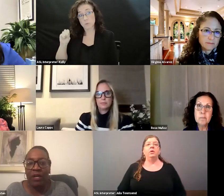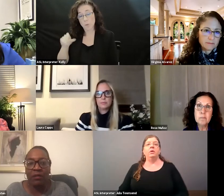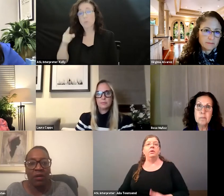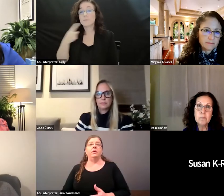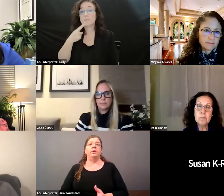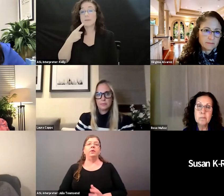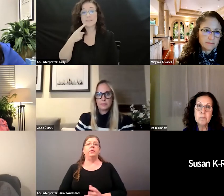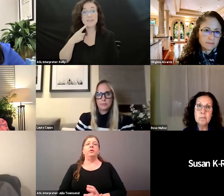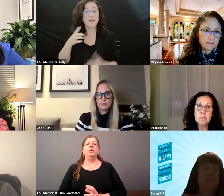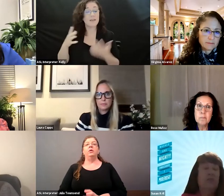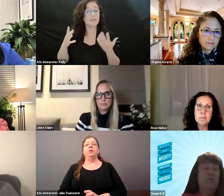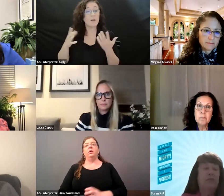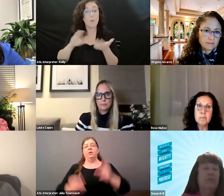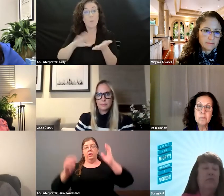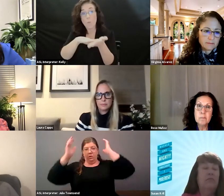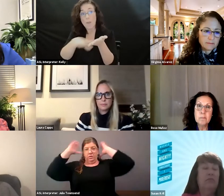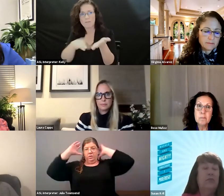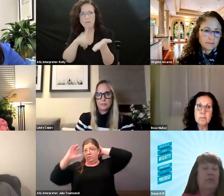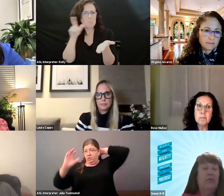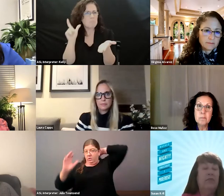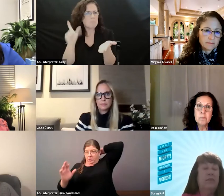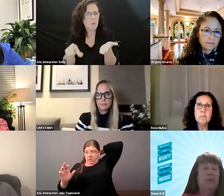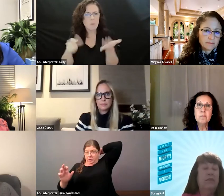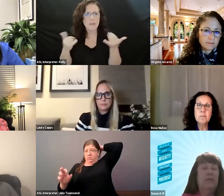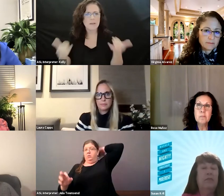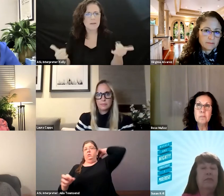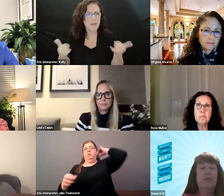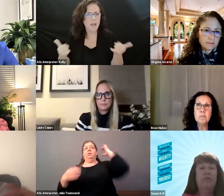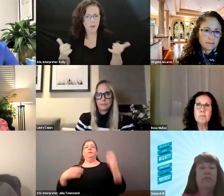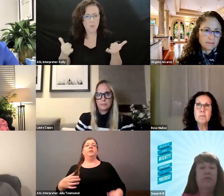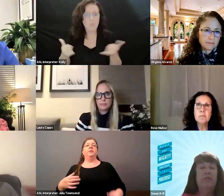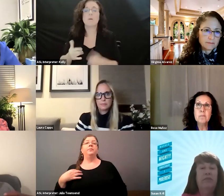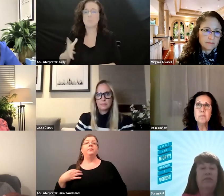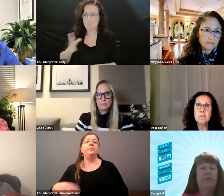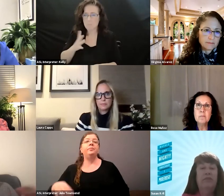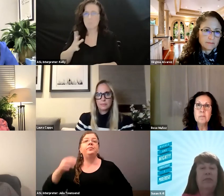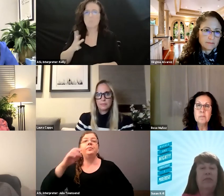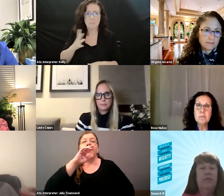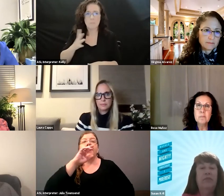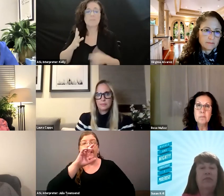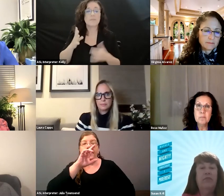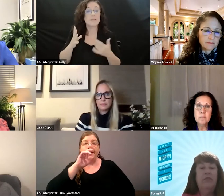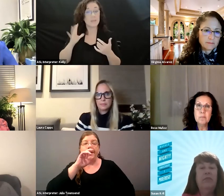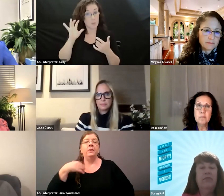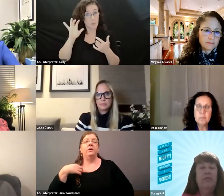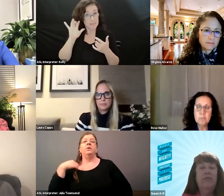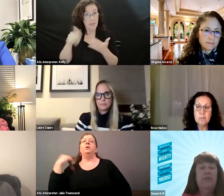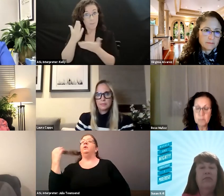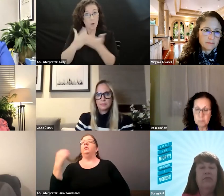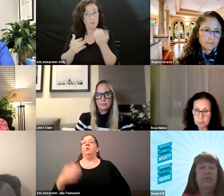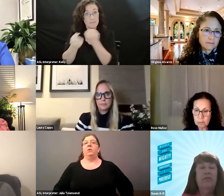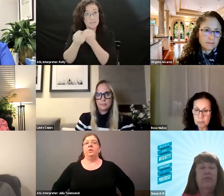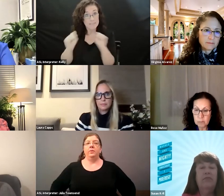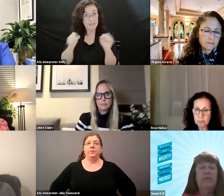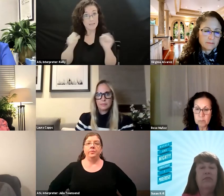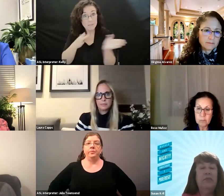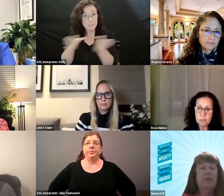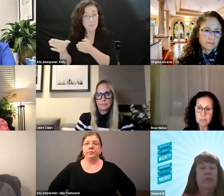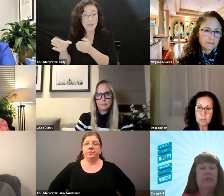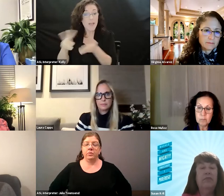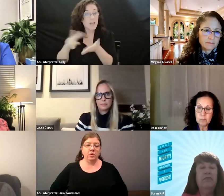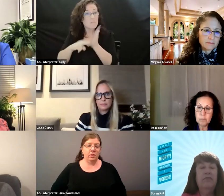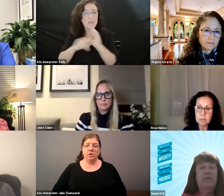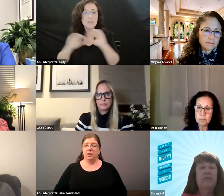or we no longer have to do a waiver so is the the plans is it a safety plan that's now we're not concerned about a